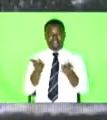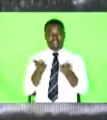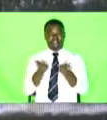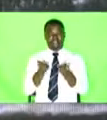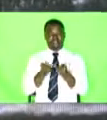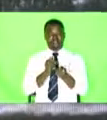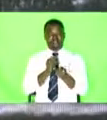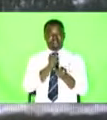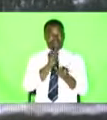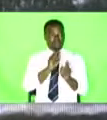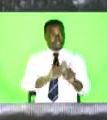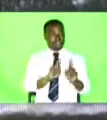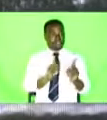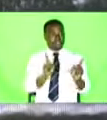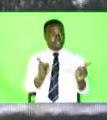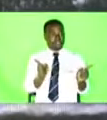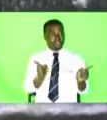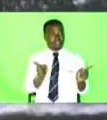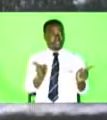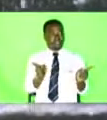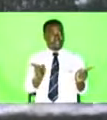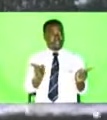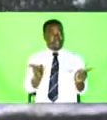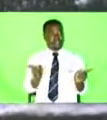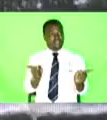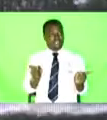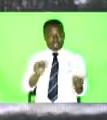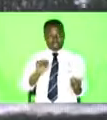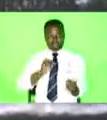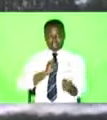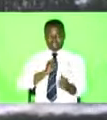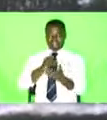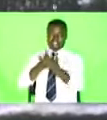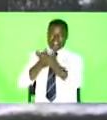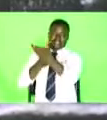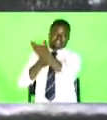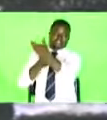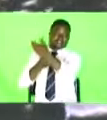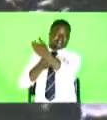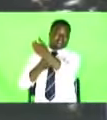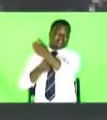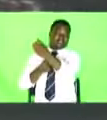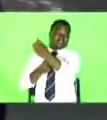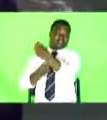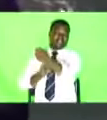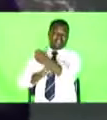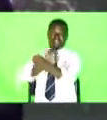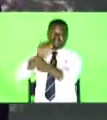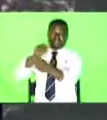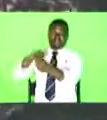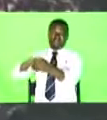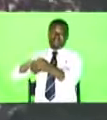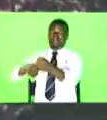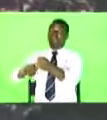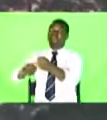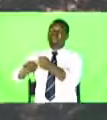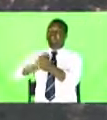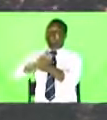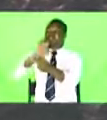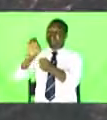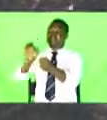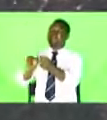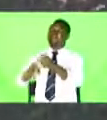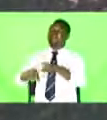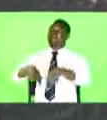device, nor creed. I trust the but living one,